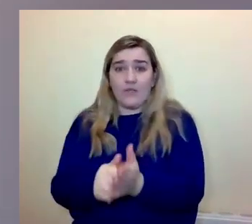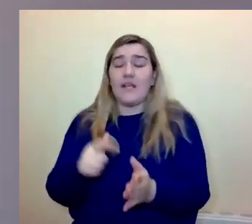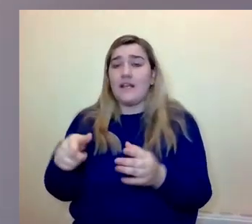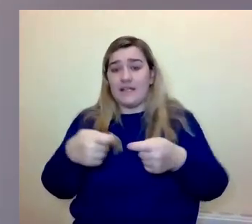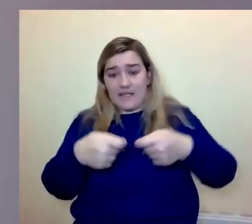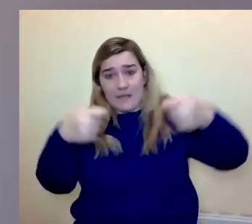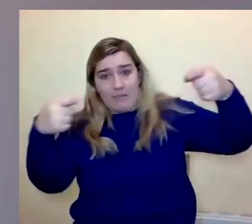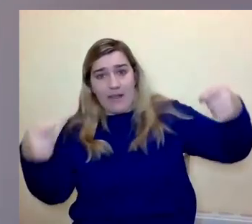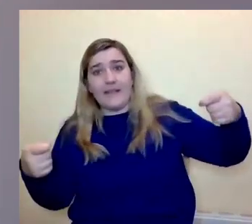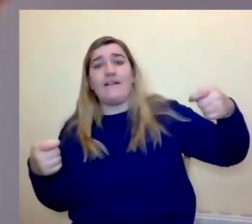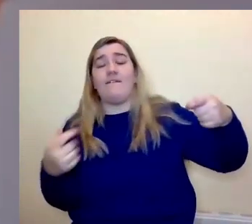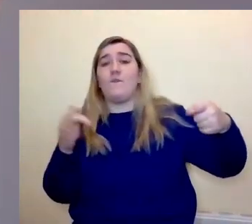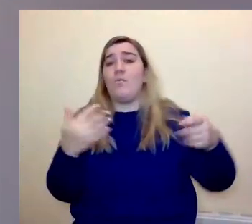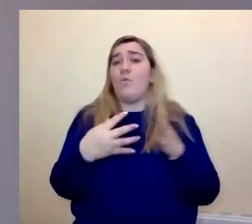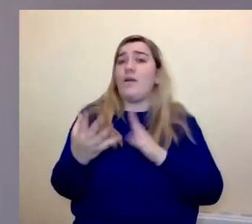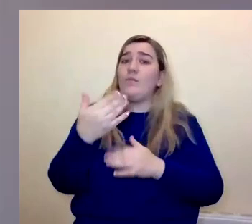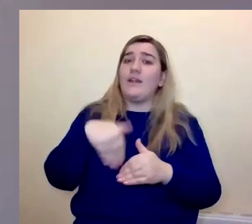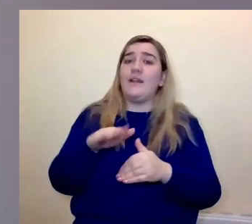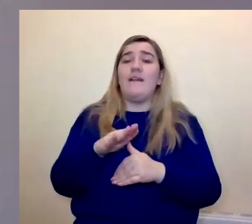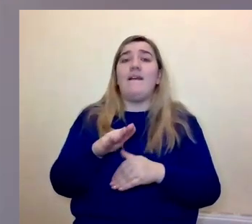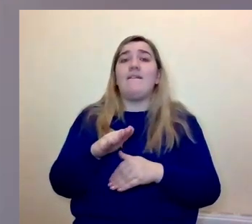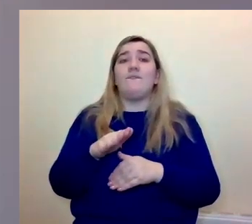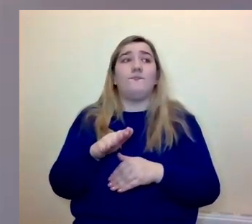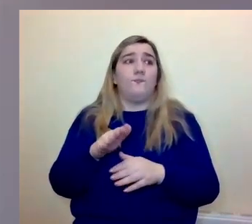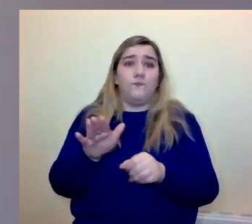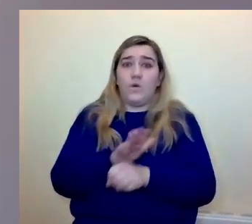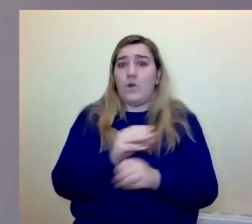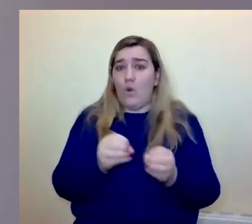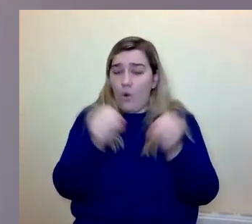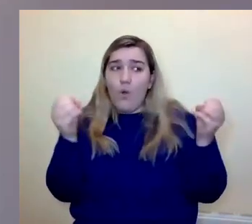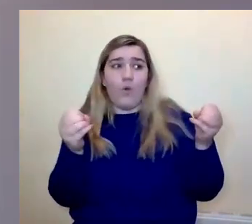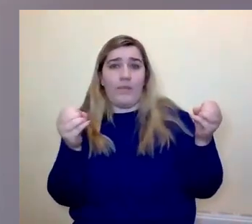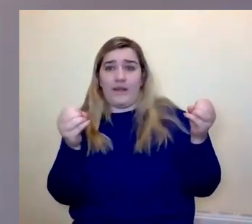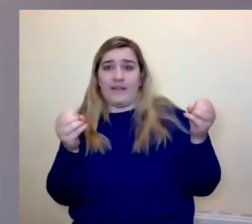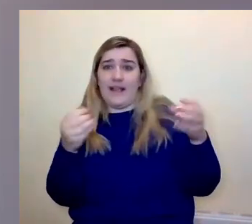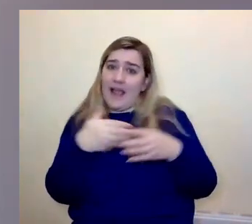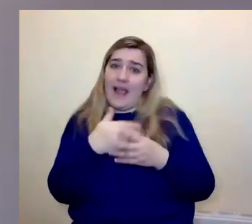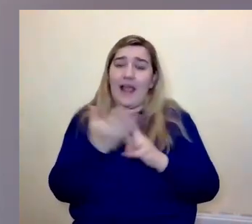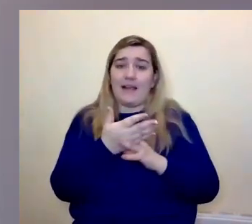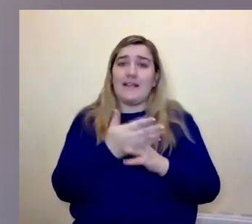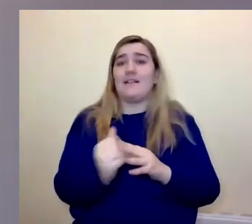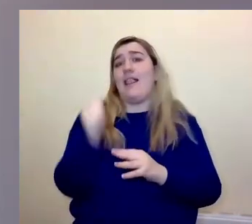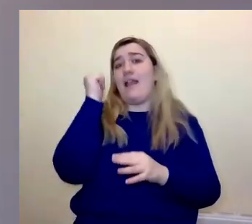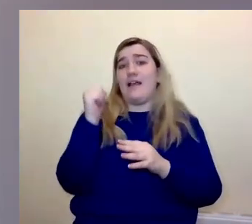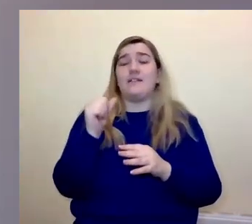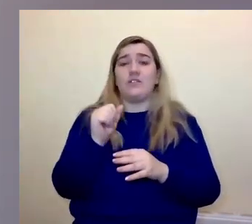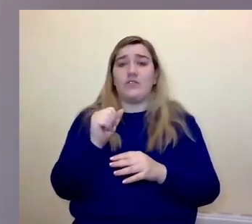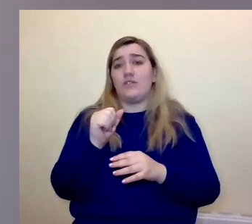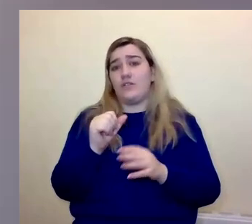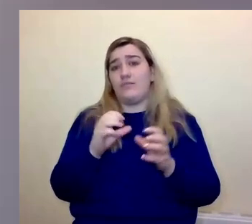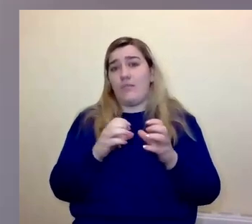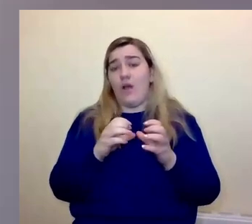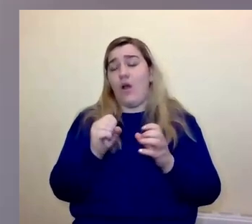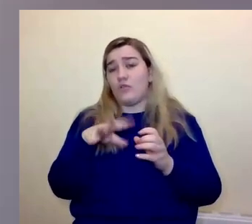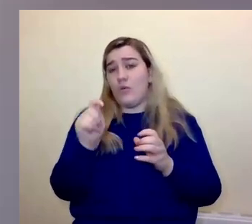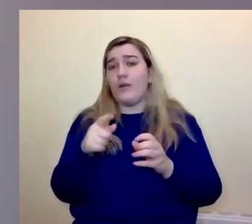fully opened the doors in April of last year. So I've mentioned that one of our roles is to promote awareness and confidence. And on